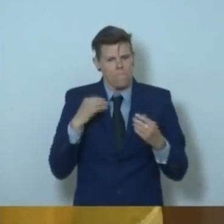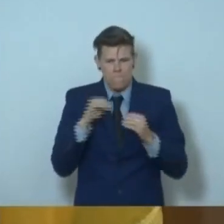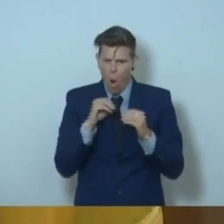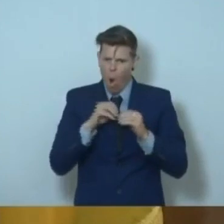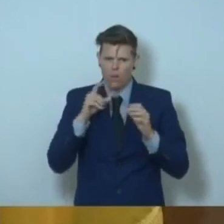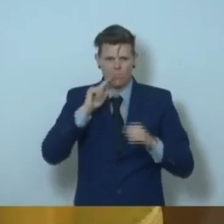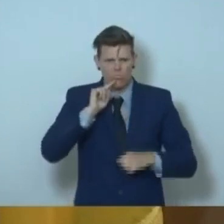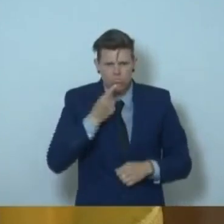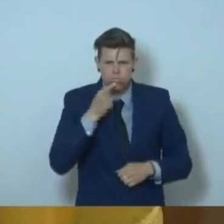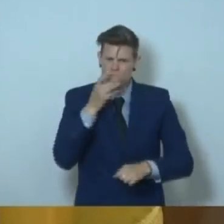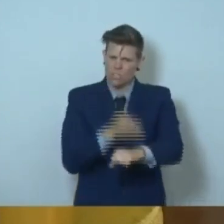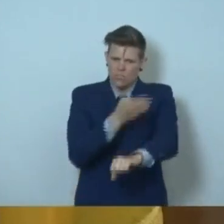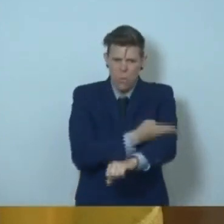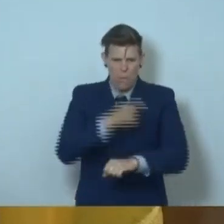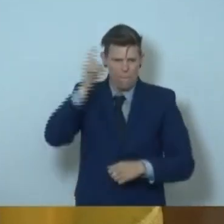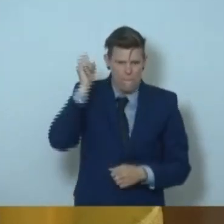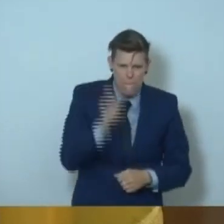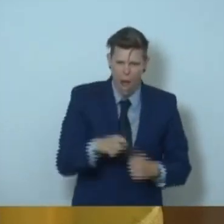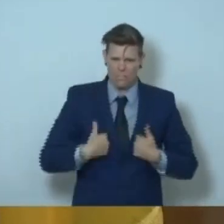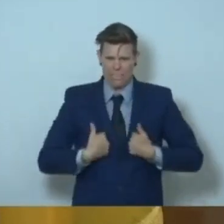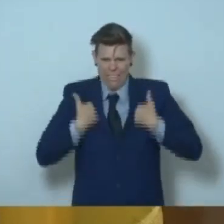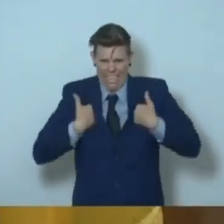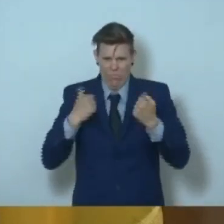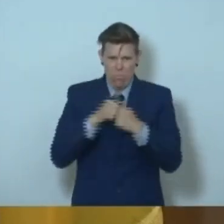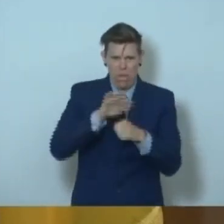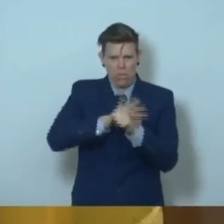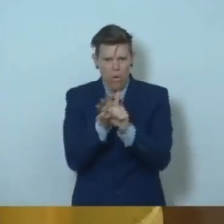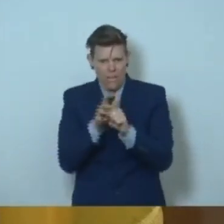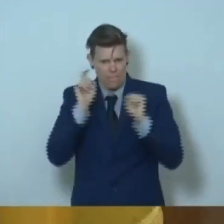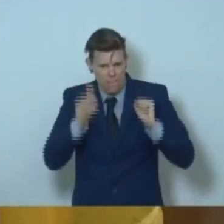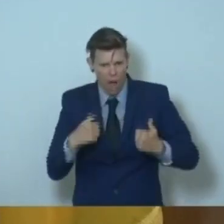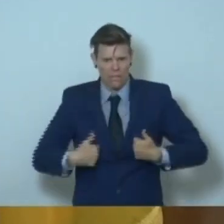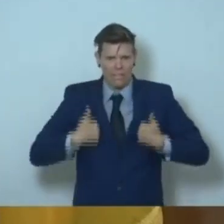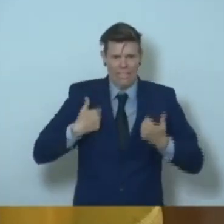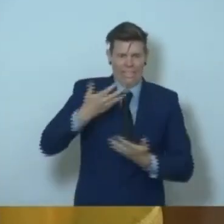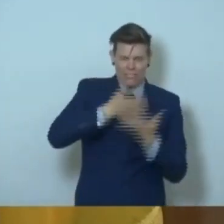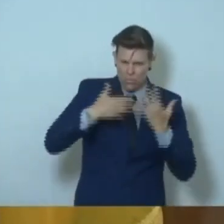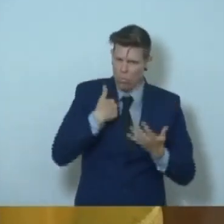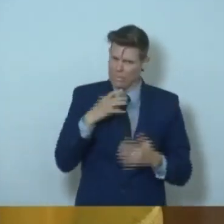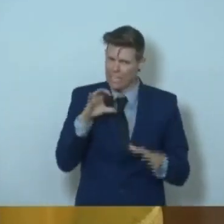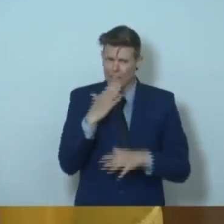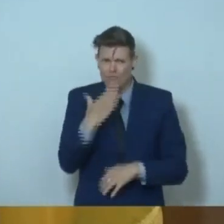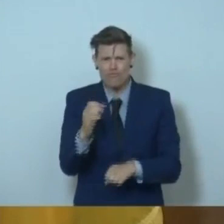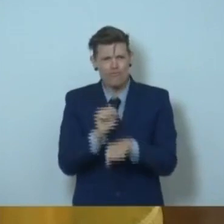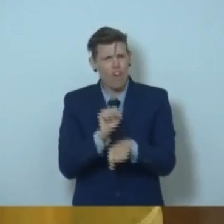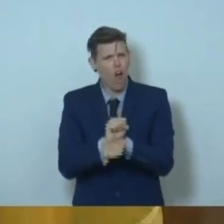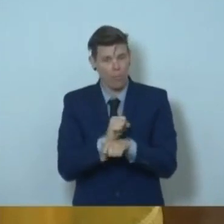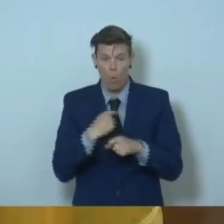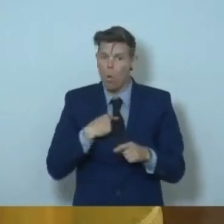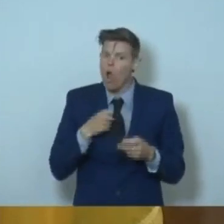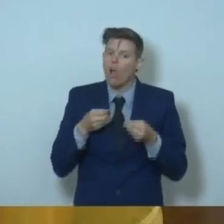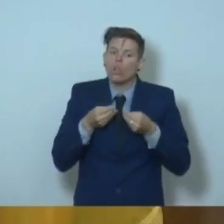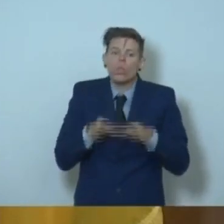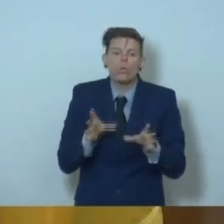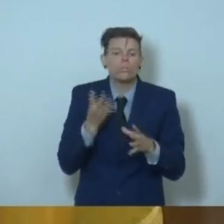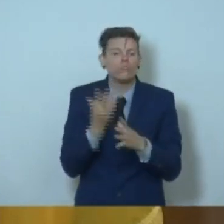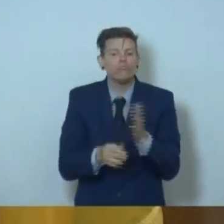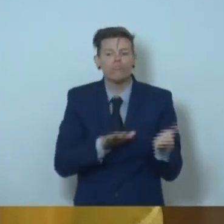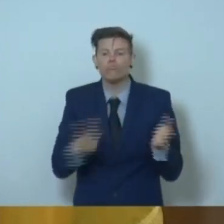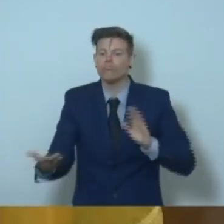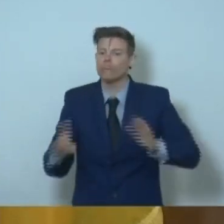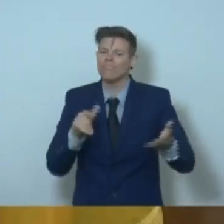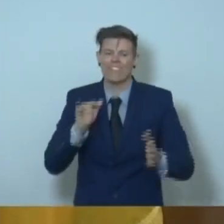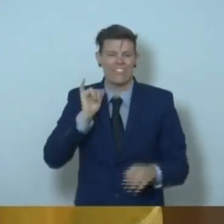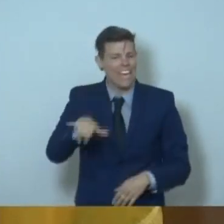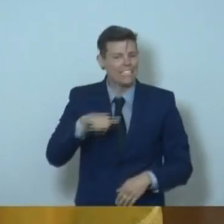amongst this virus than everybody. Everybody should do the best job. But I mean, we'll lose too many New Mexicans, and it's unacceptable.